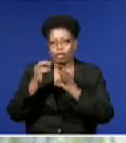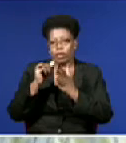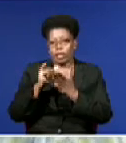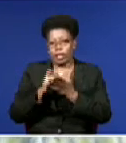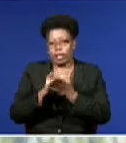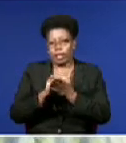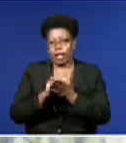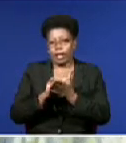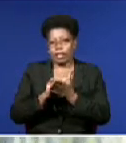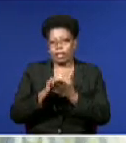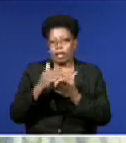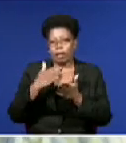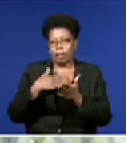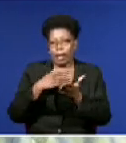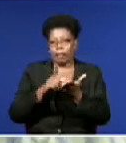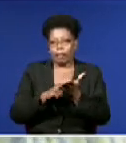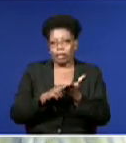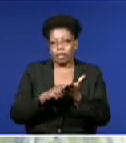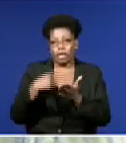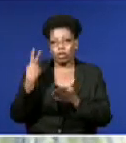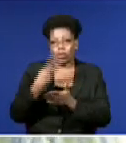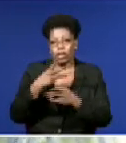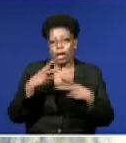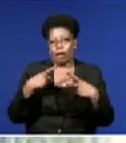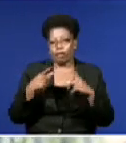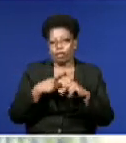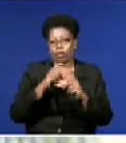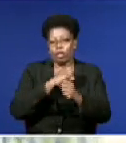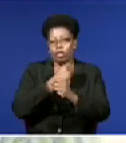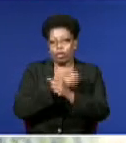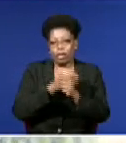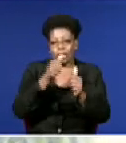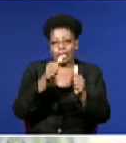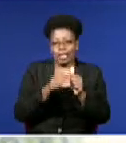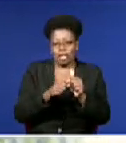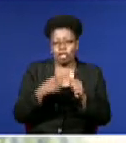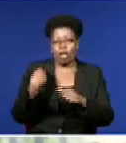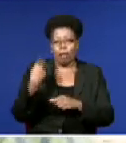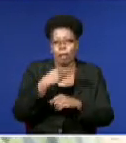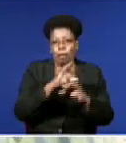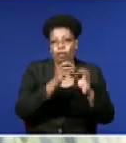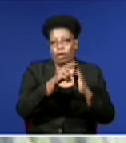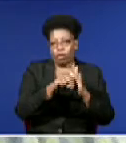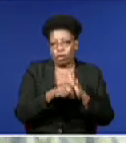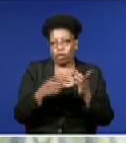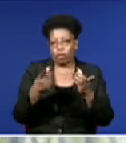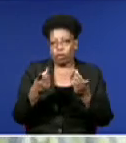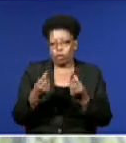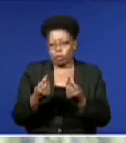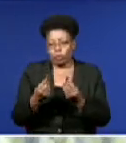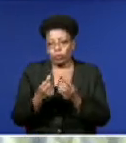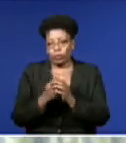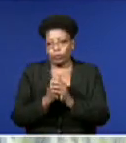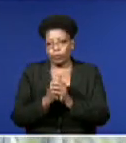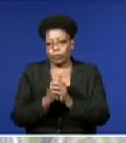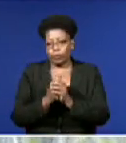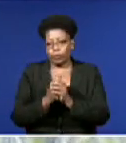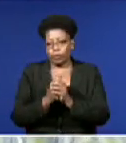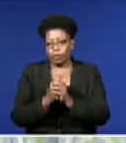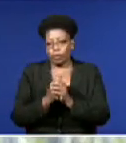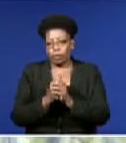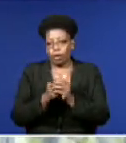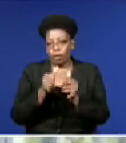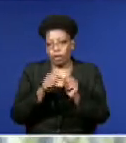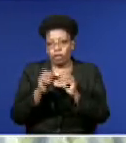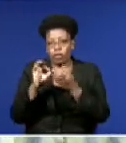been my message, that we're going to try and strengthen each member federation. We're going to conduct a SWOT analysis of each member